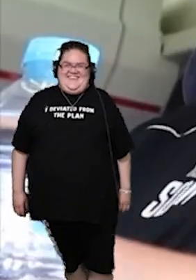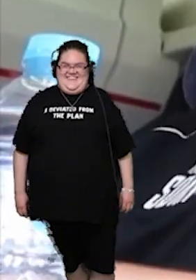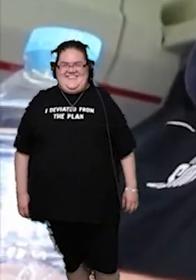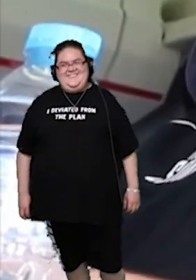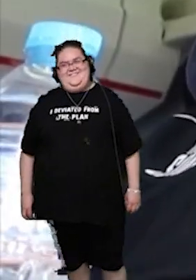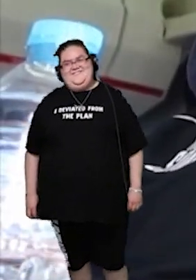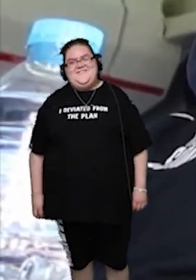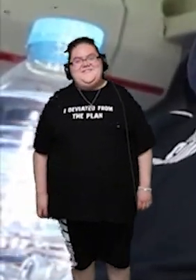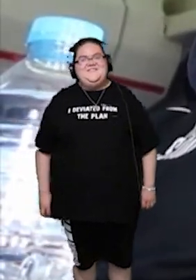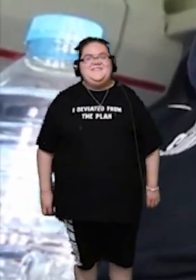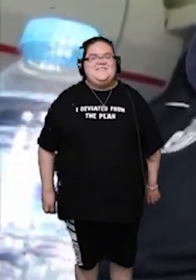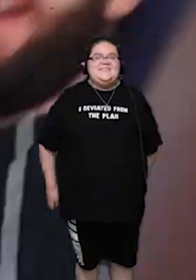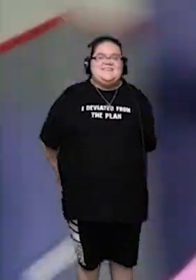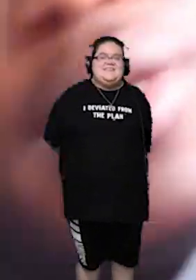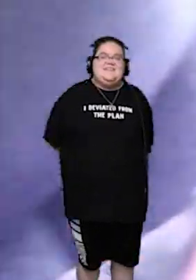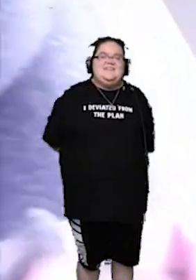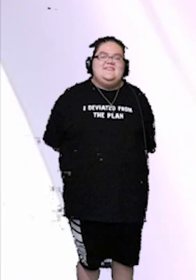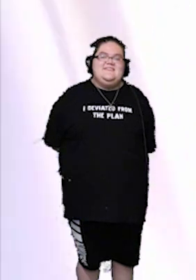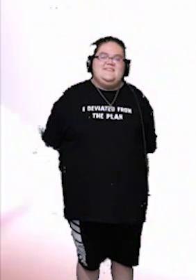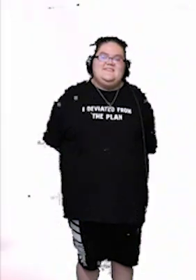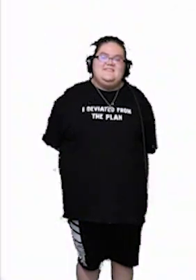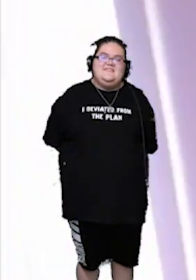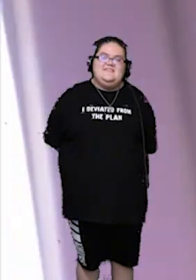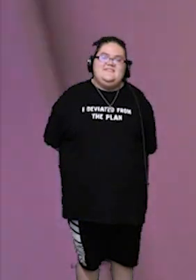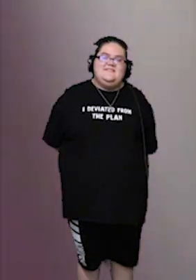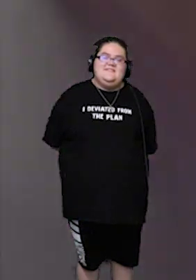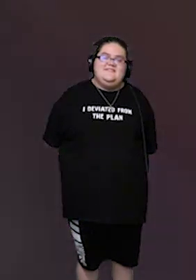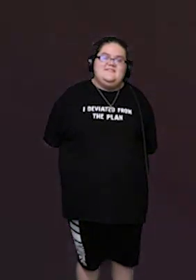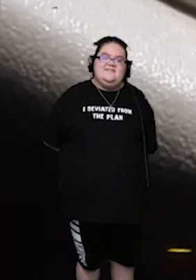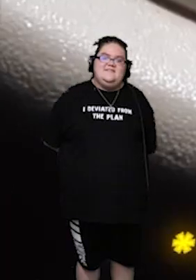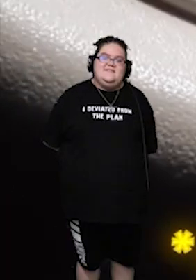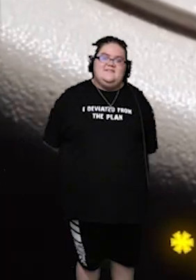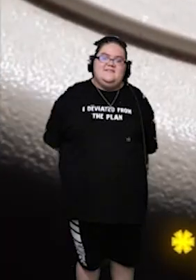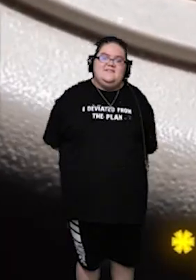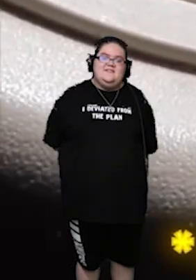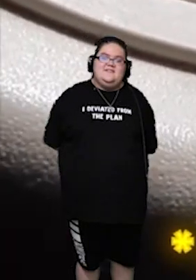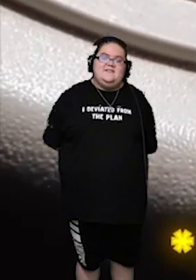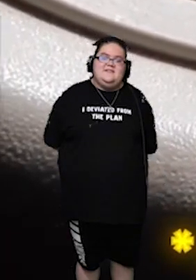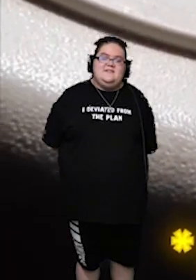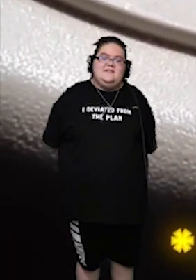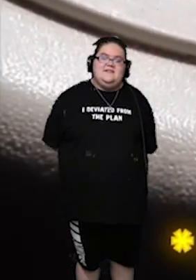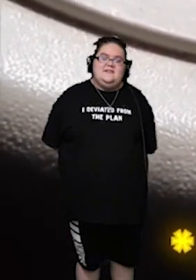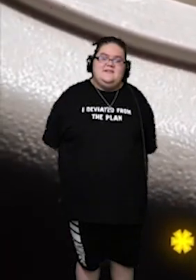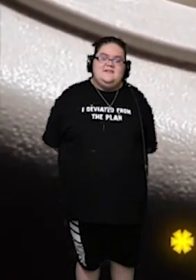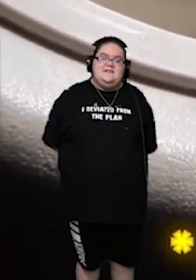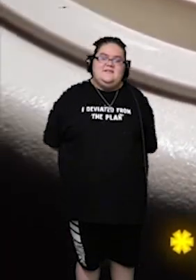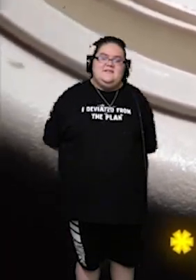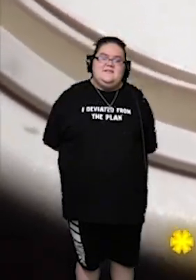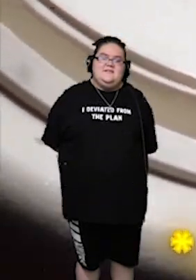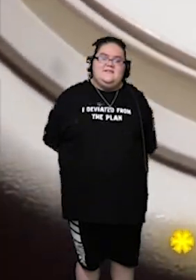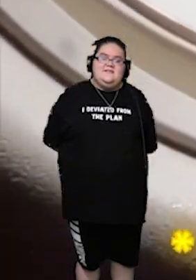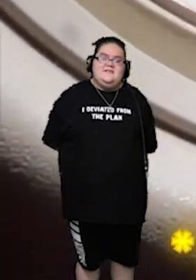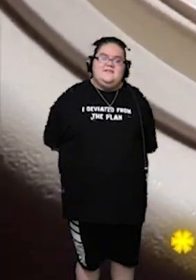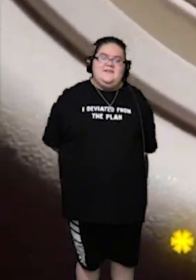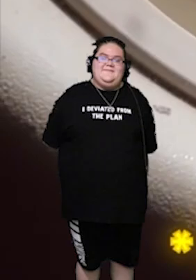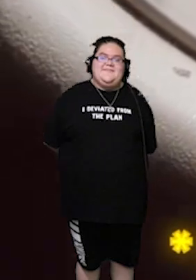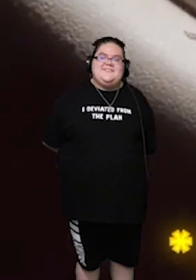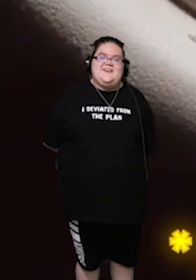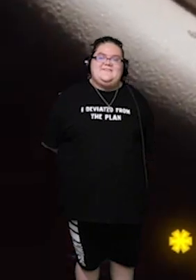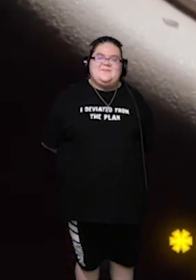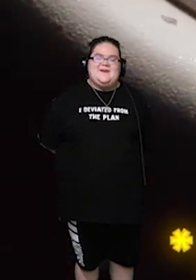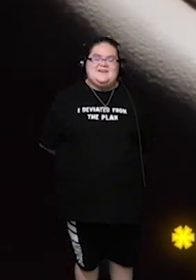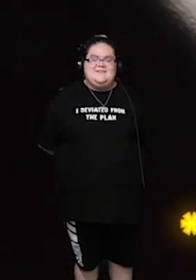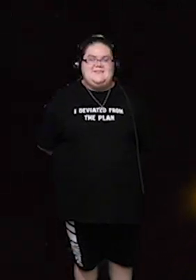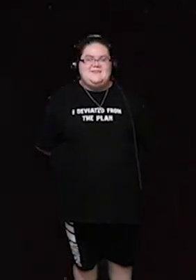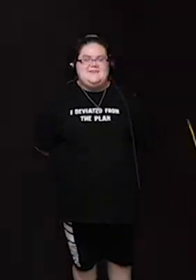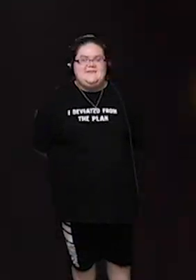Let's go for it, it's all perfect. Oh, all bugs. Wait, how'd I get inside? Fucking hell, yeah. They have not had a good time. Oh, they probably got through the little hole. It's in the